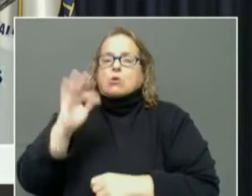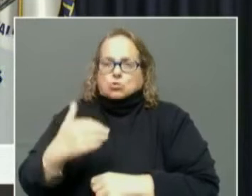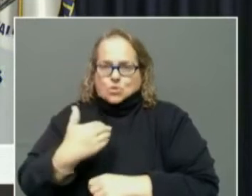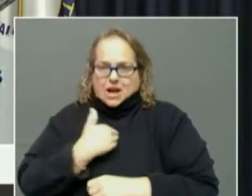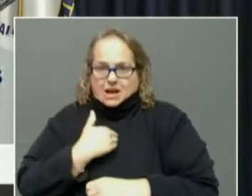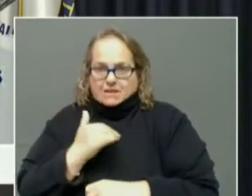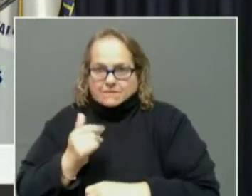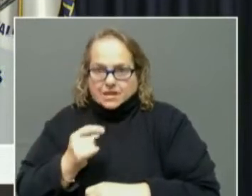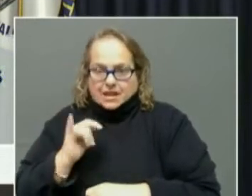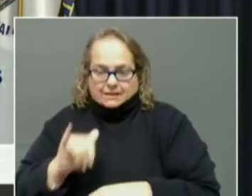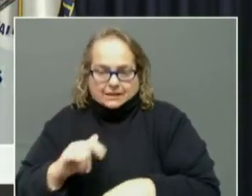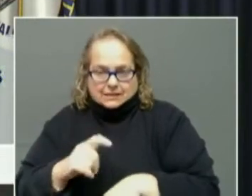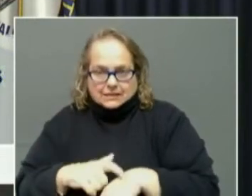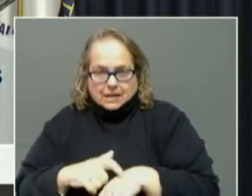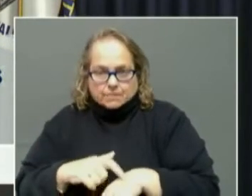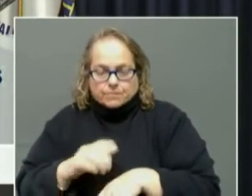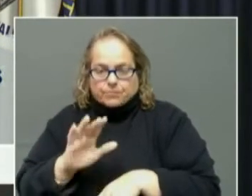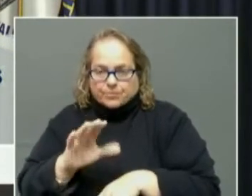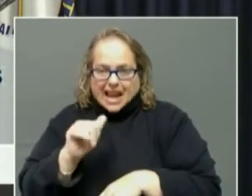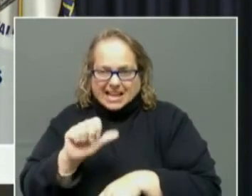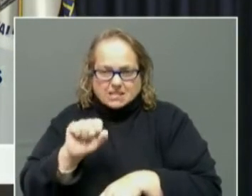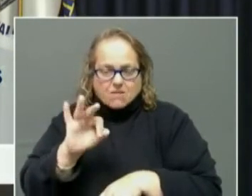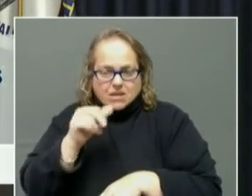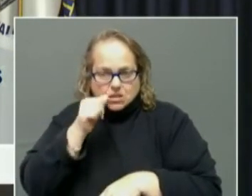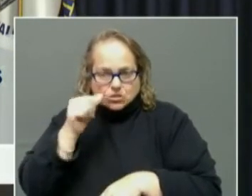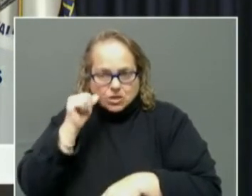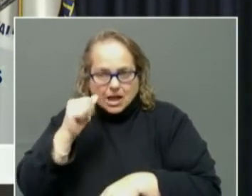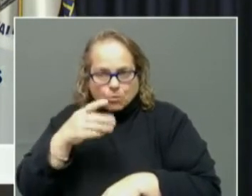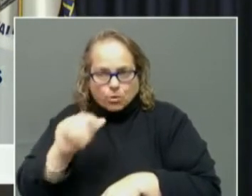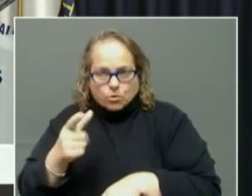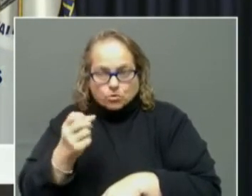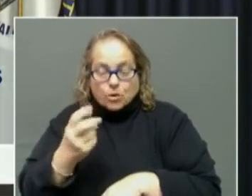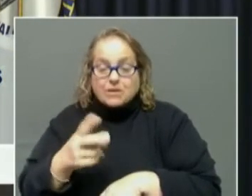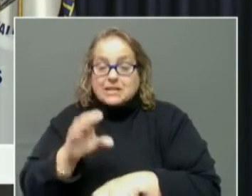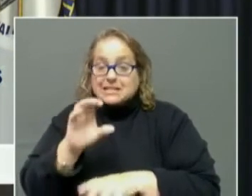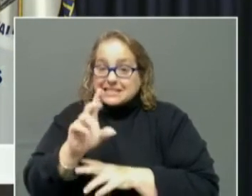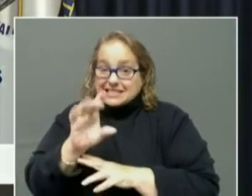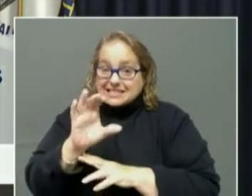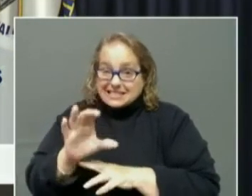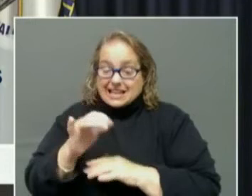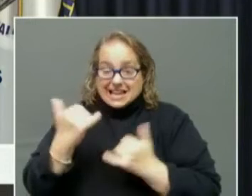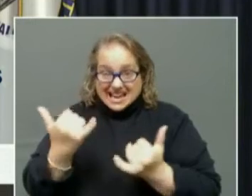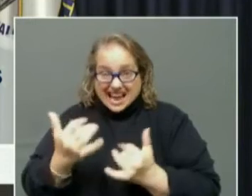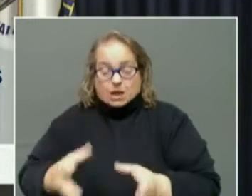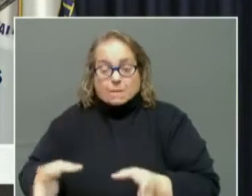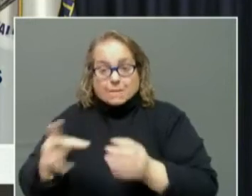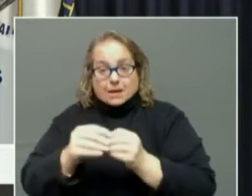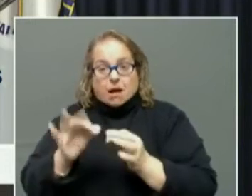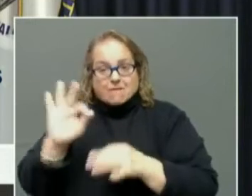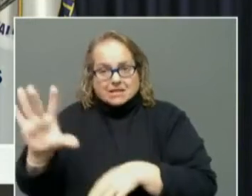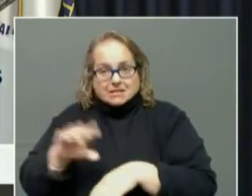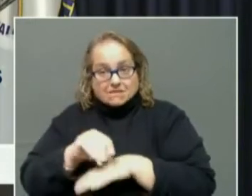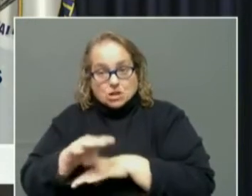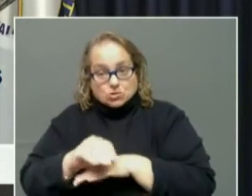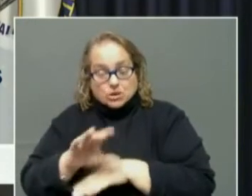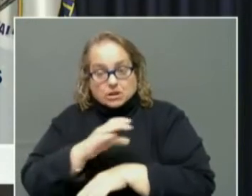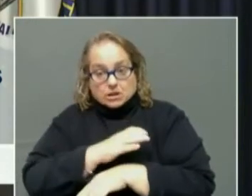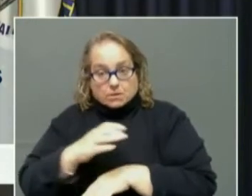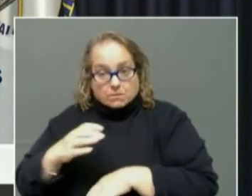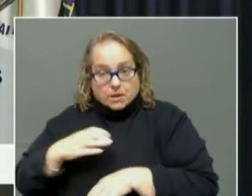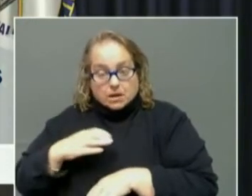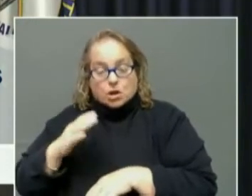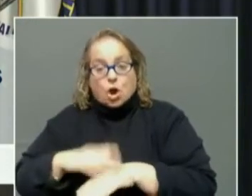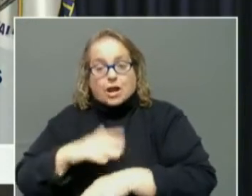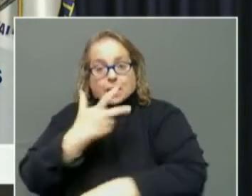time, as of yesterday, April 12th. The CDC is convening a meeting of its Advisory Committee on Immunization Practices